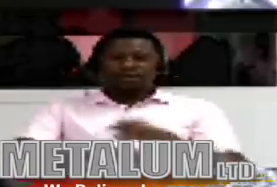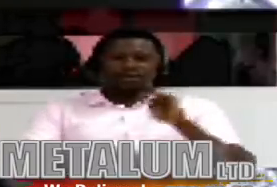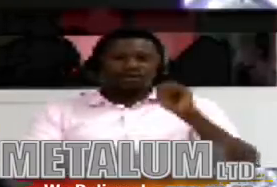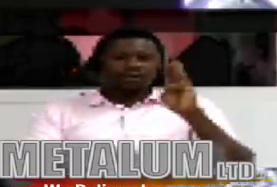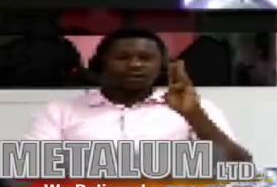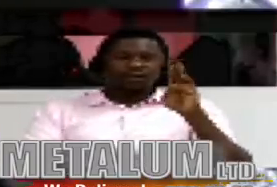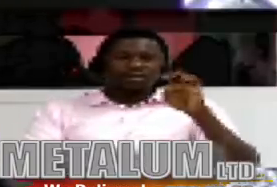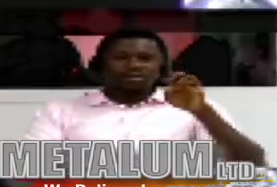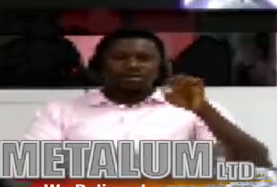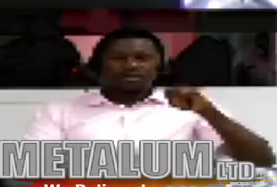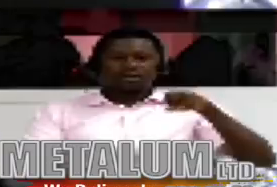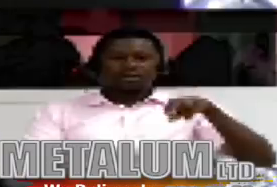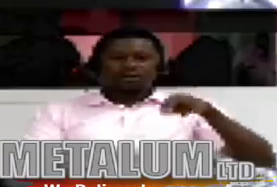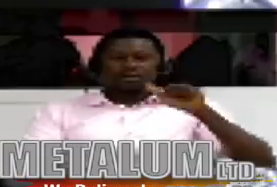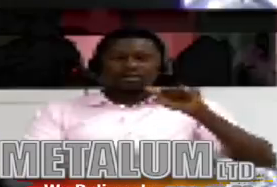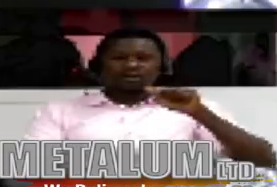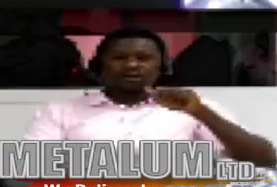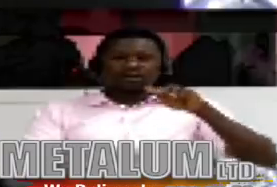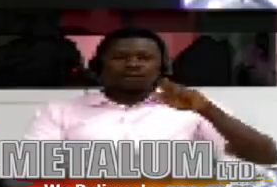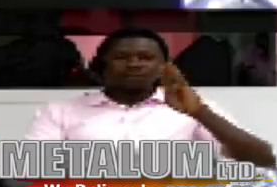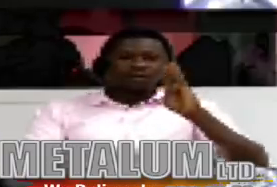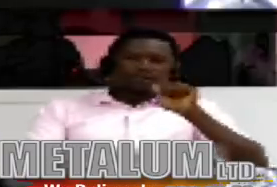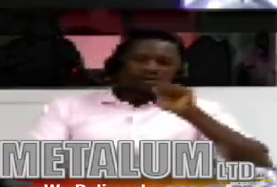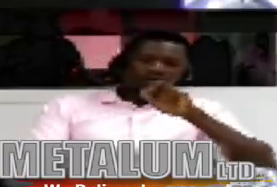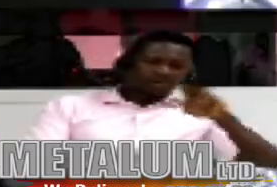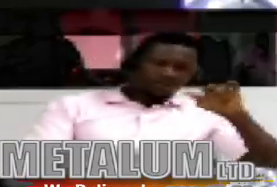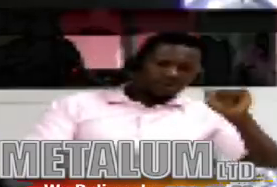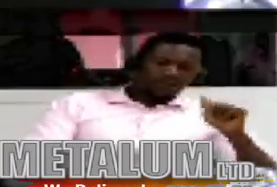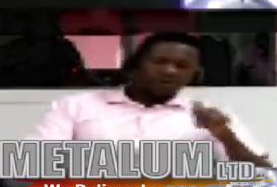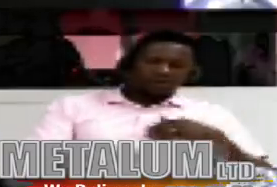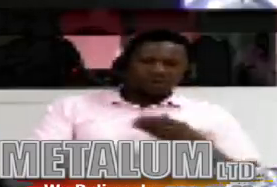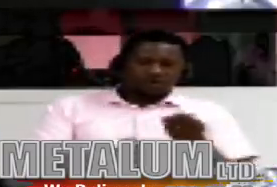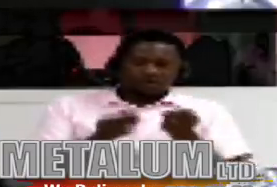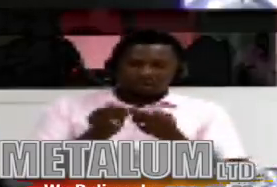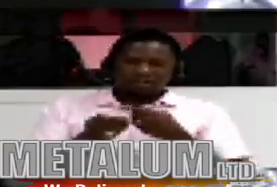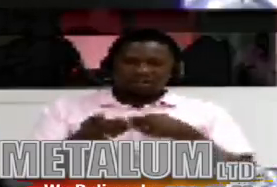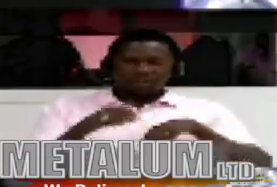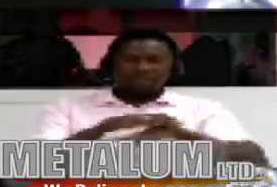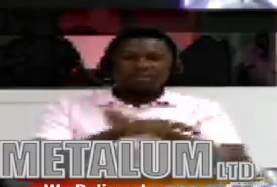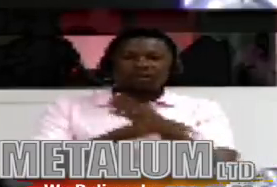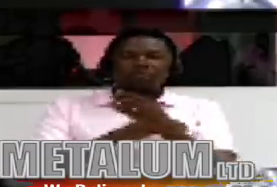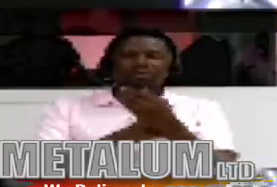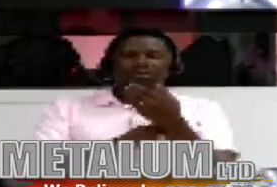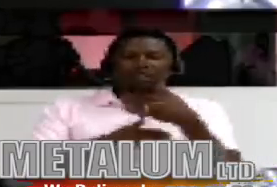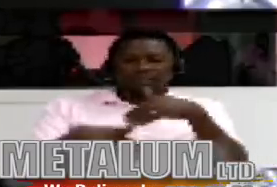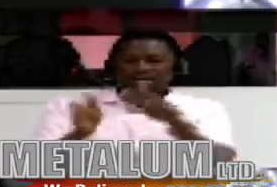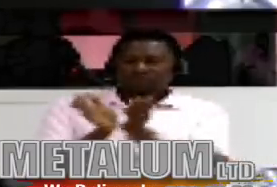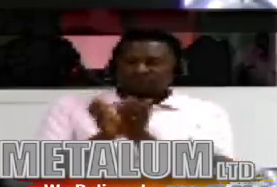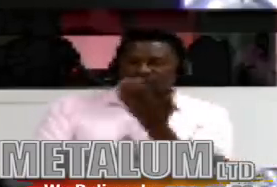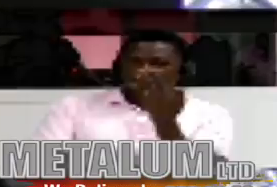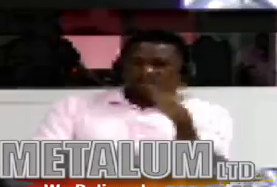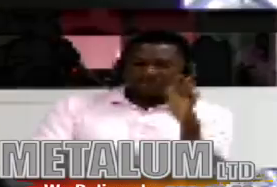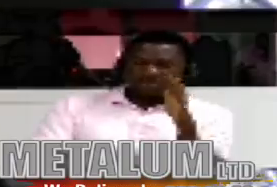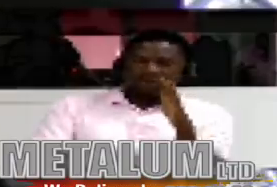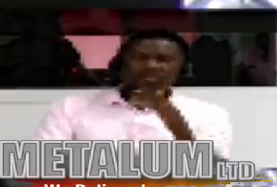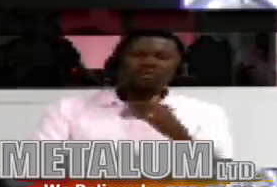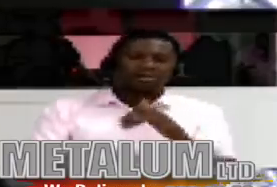was a student in grade 10, is that correct? Exactly. Okay. Please continue. So we left